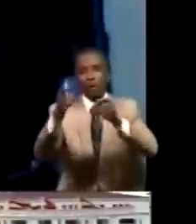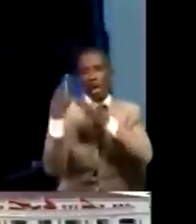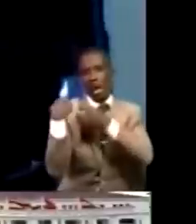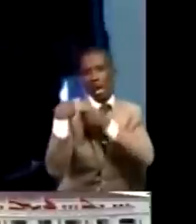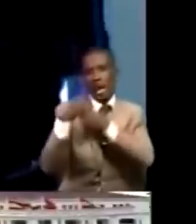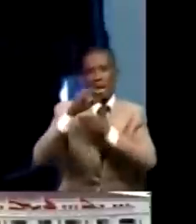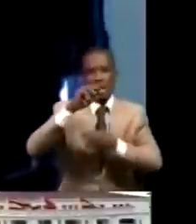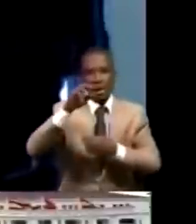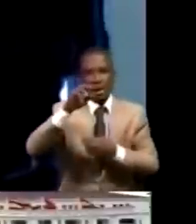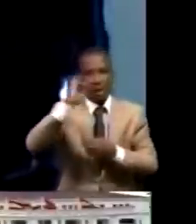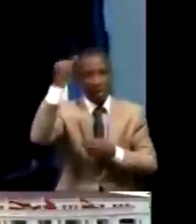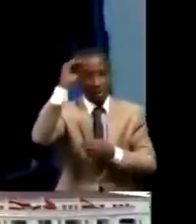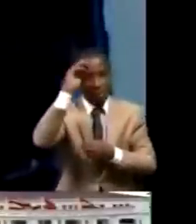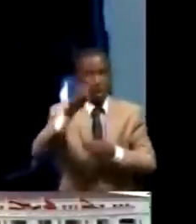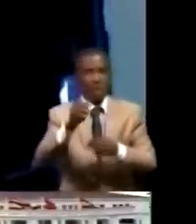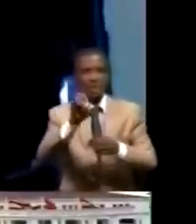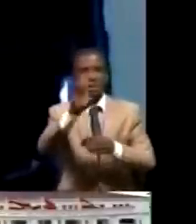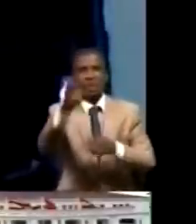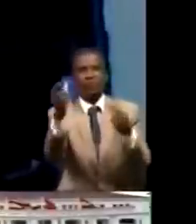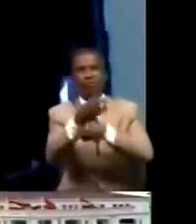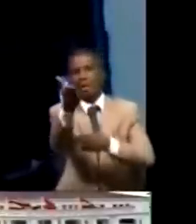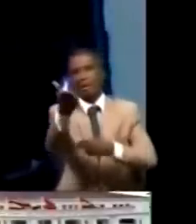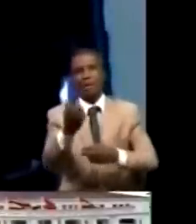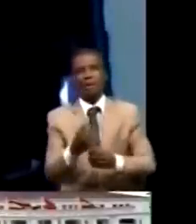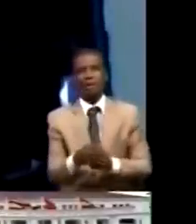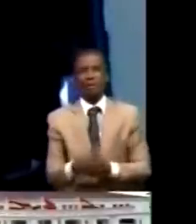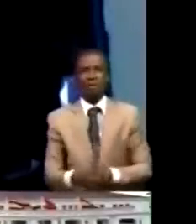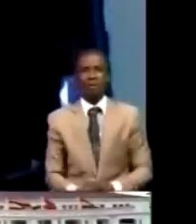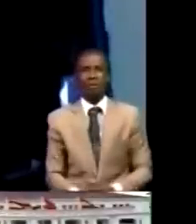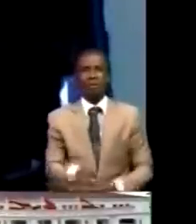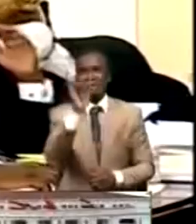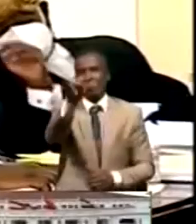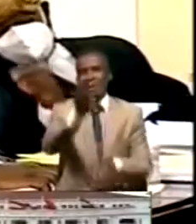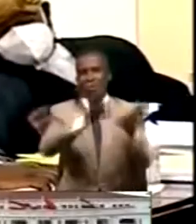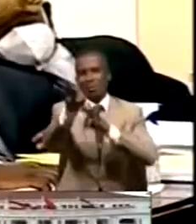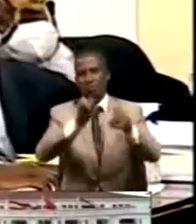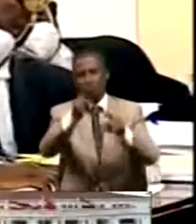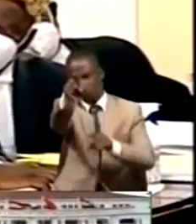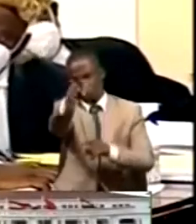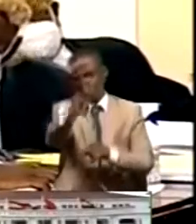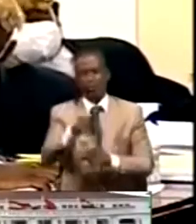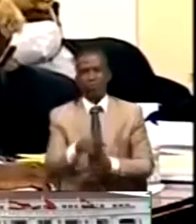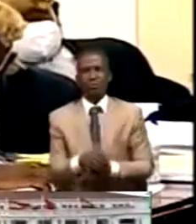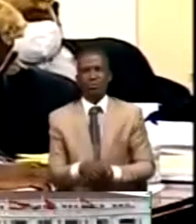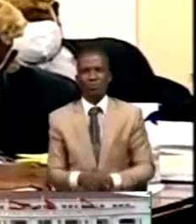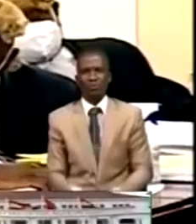representatives of the petitioner in the strong room. Now, and that is a state of fact.